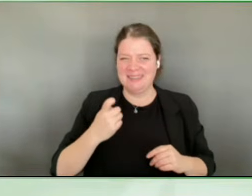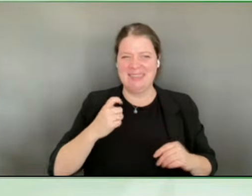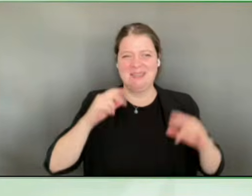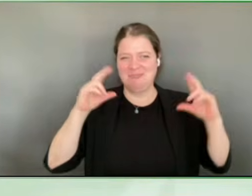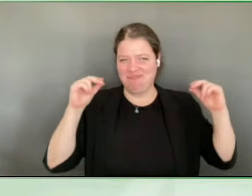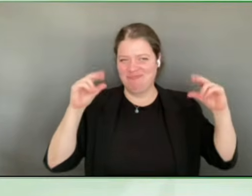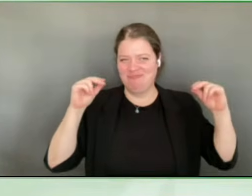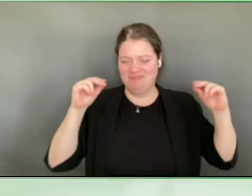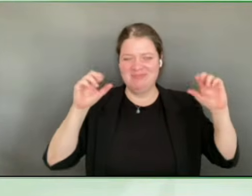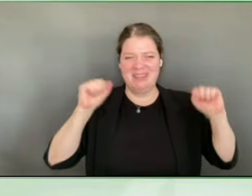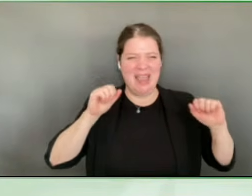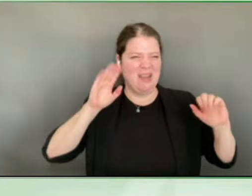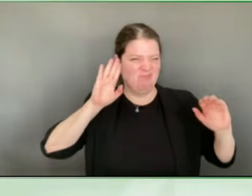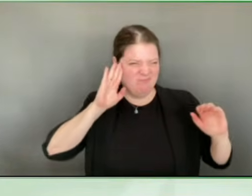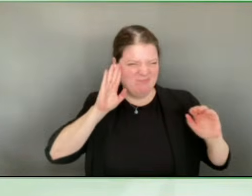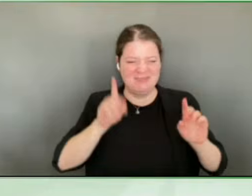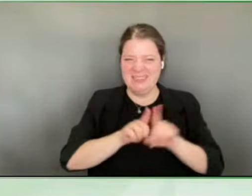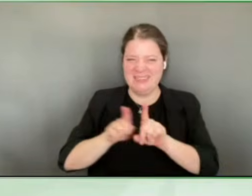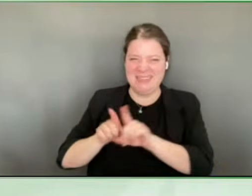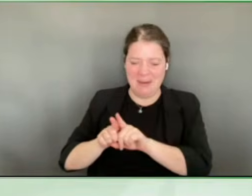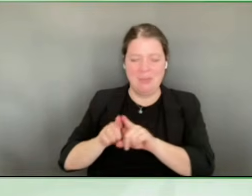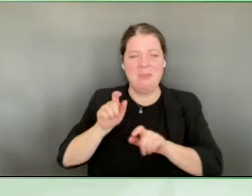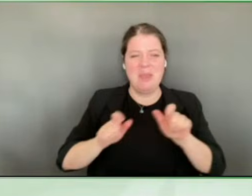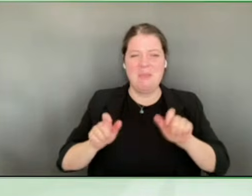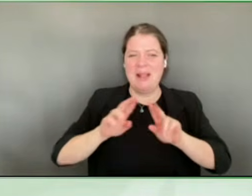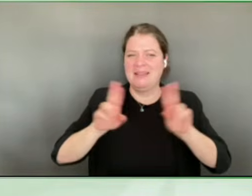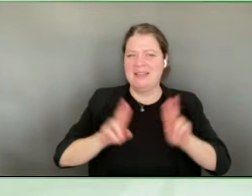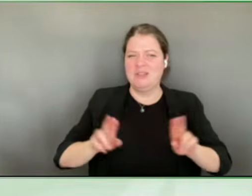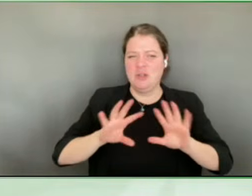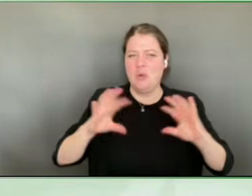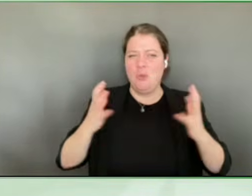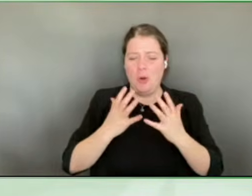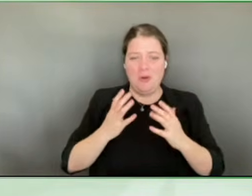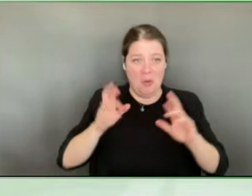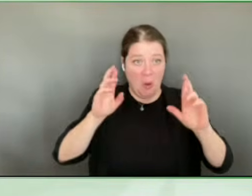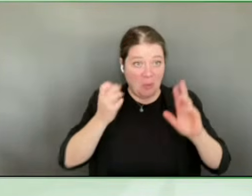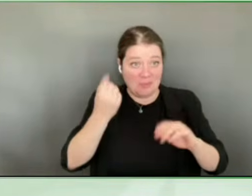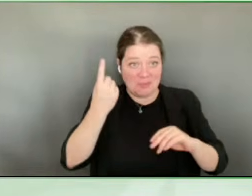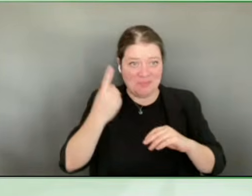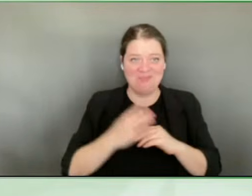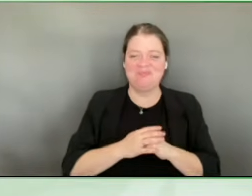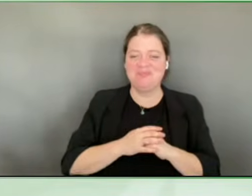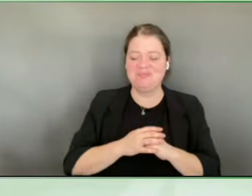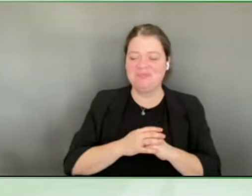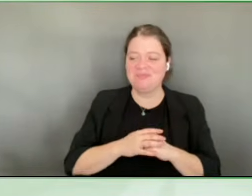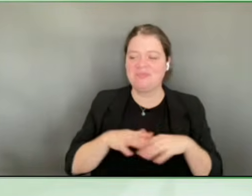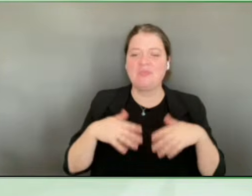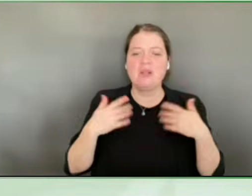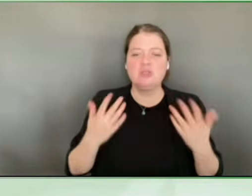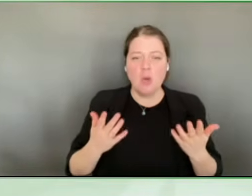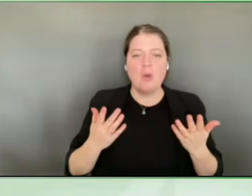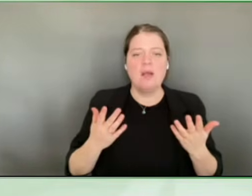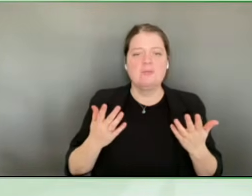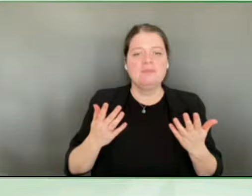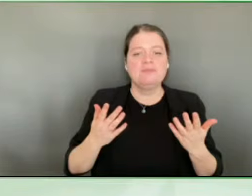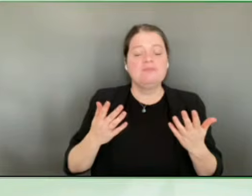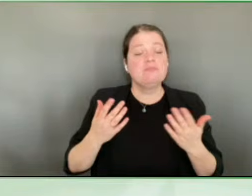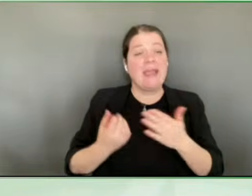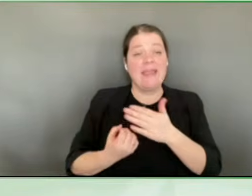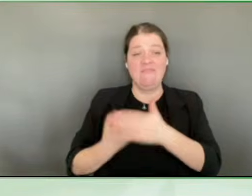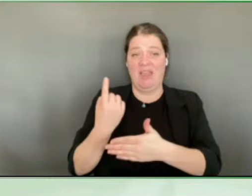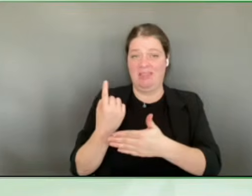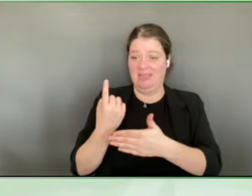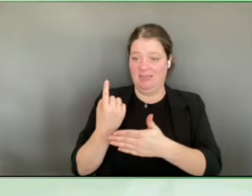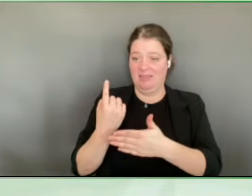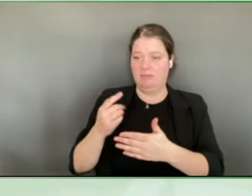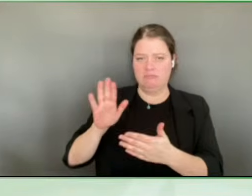We talked before right now. What are some features in events that we should look for when we want to make them